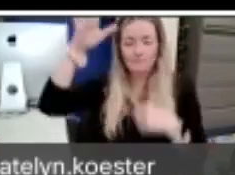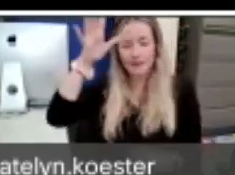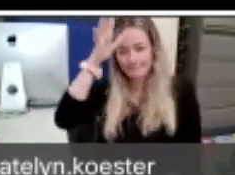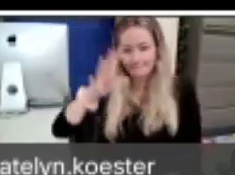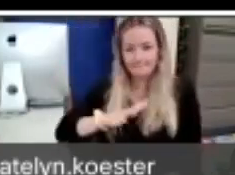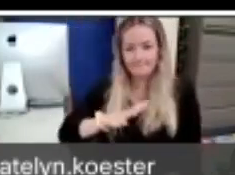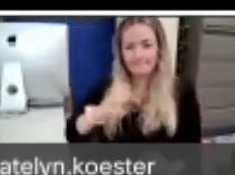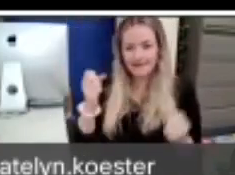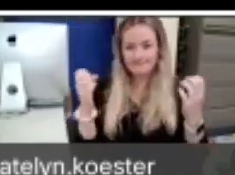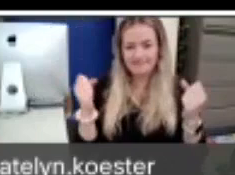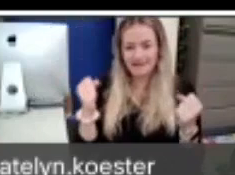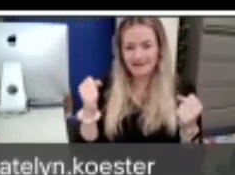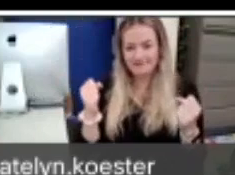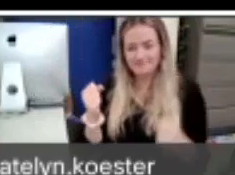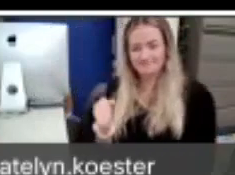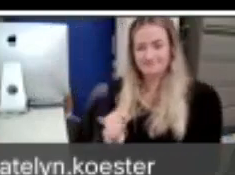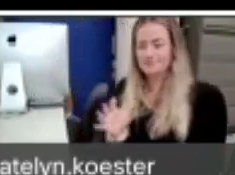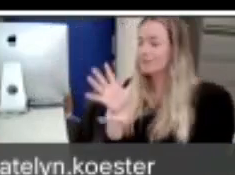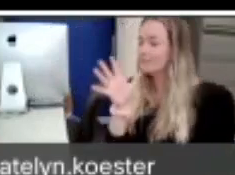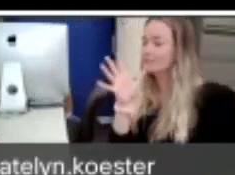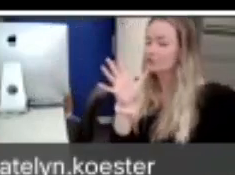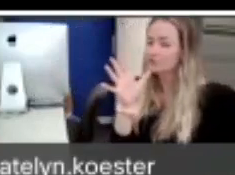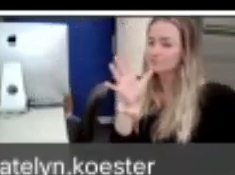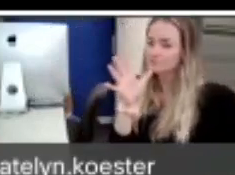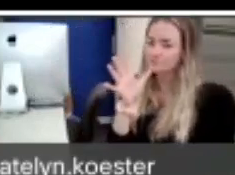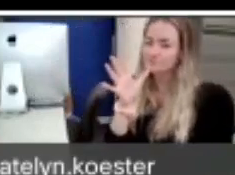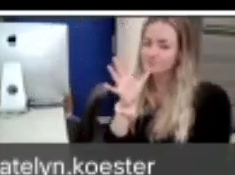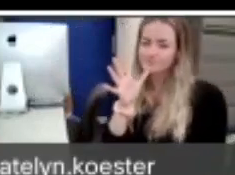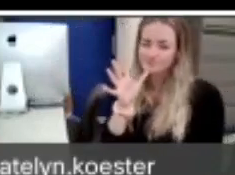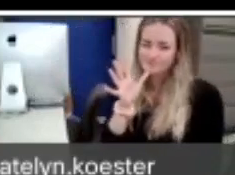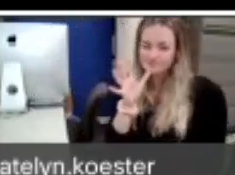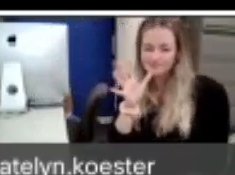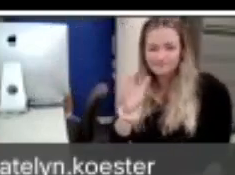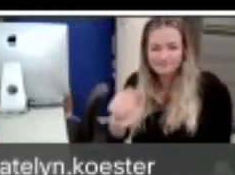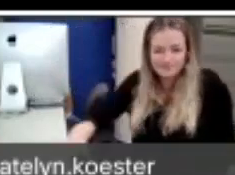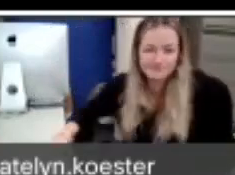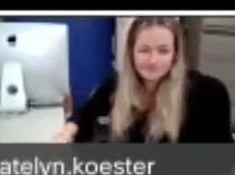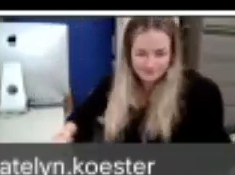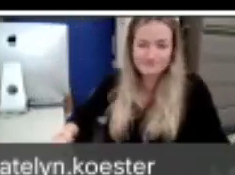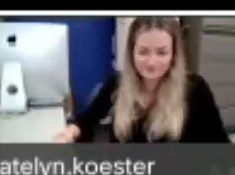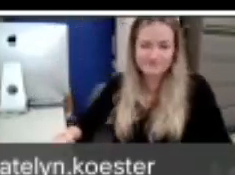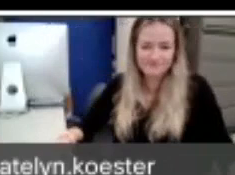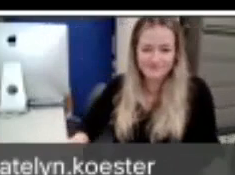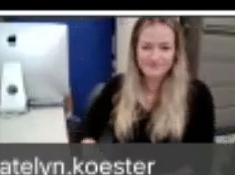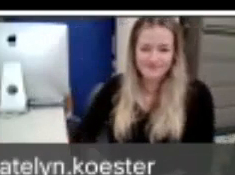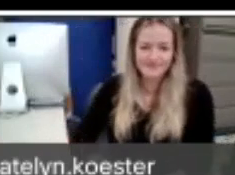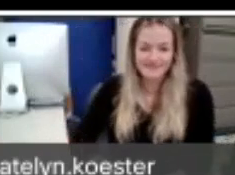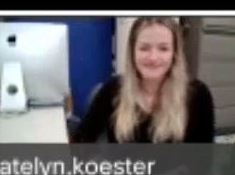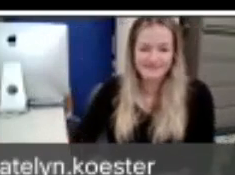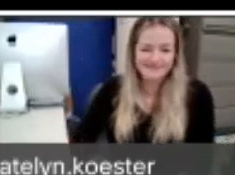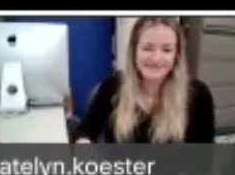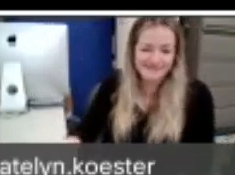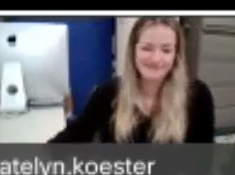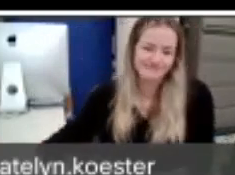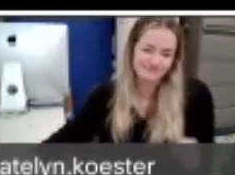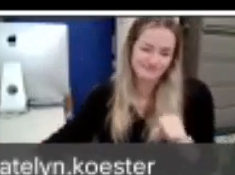signs. And from the cheek up, or like the cheekbone or nose up, is like male signs. So on the chin is female, so